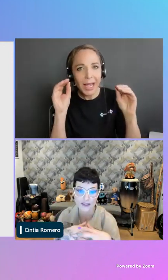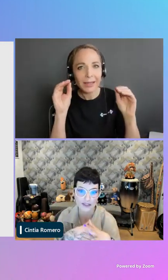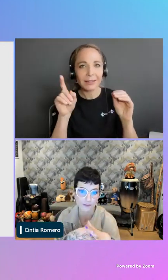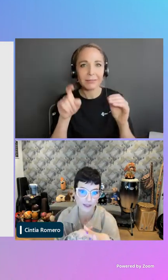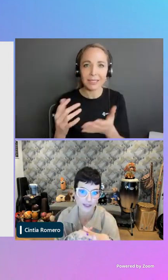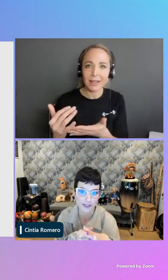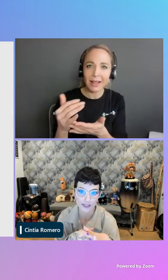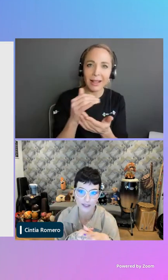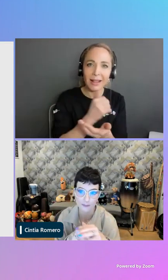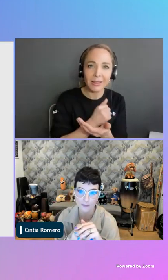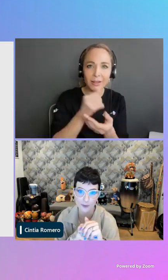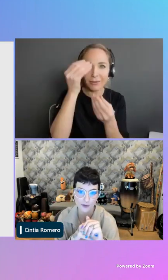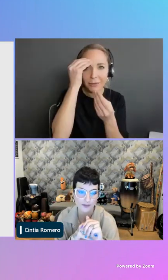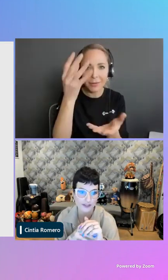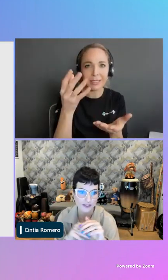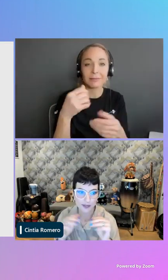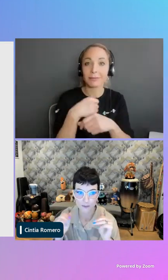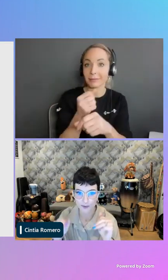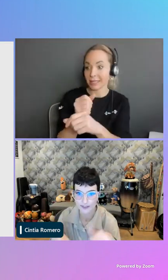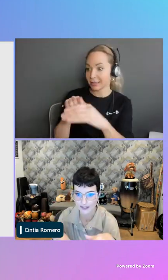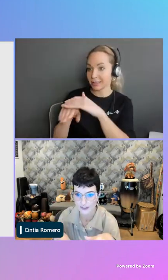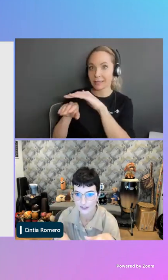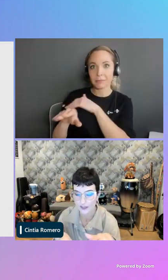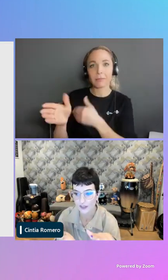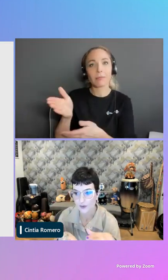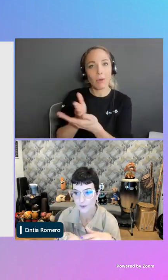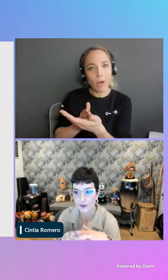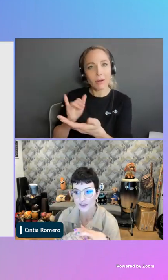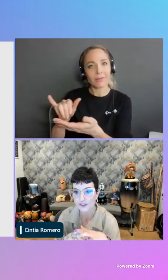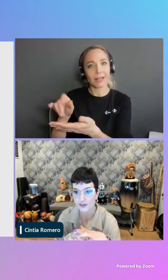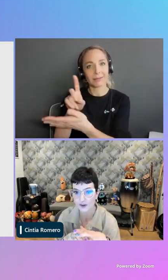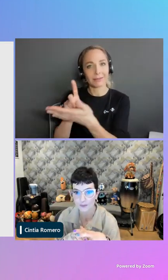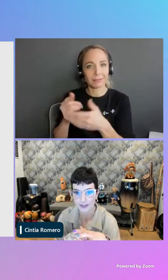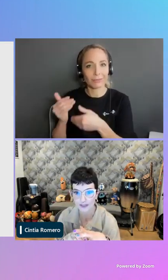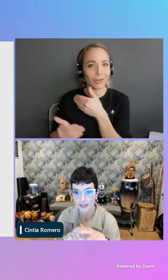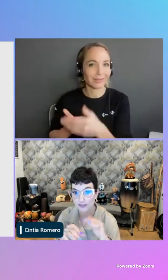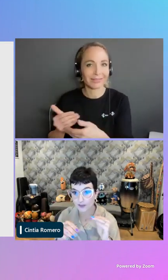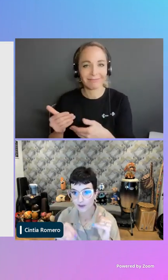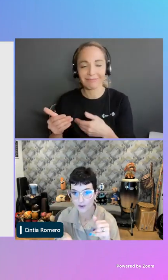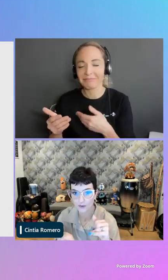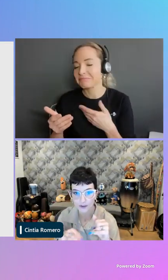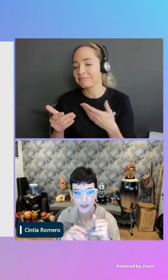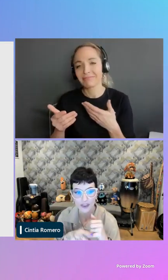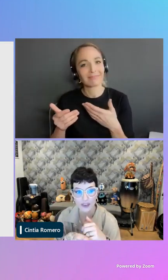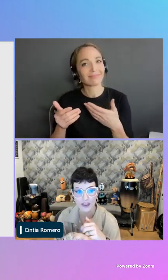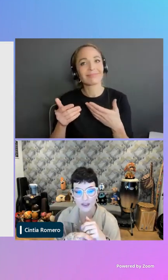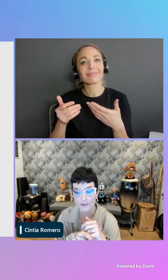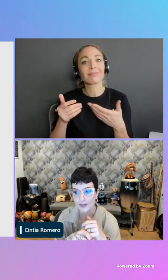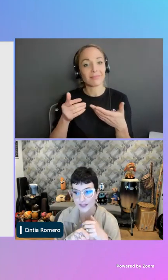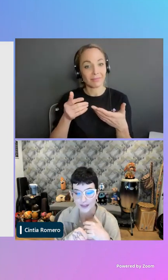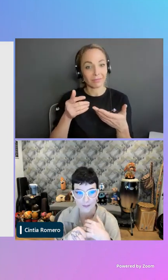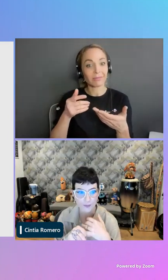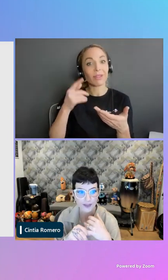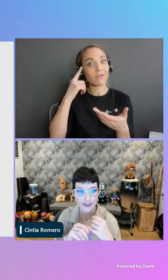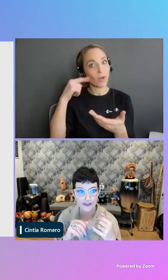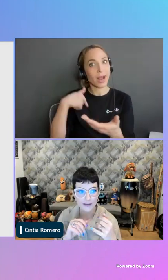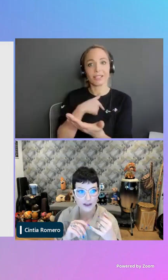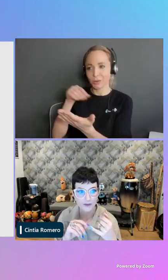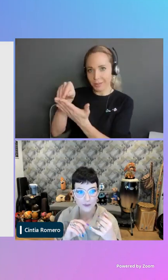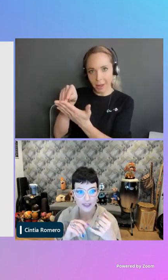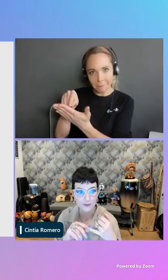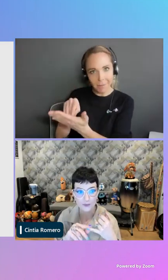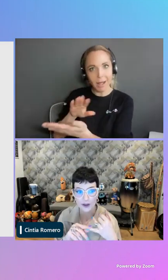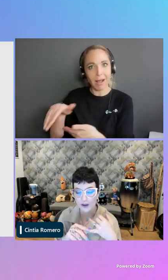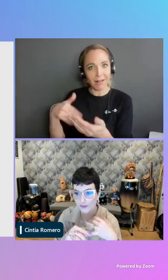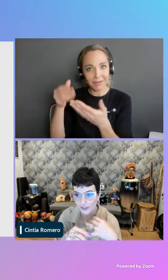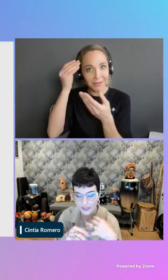make accessibility part of the design process. We got to document it all. For example,